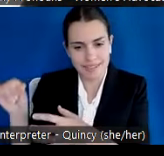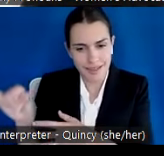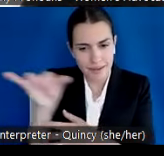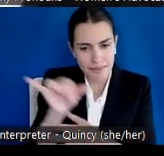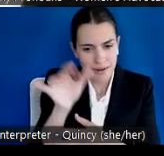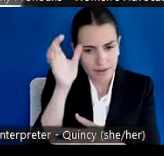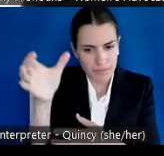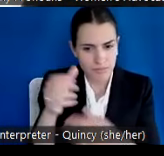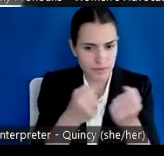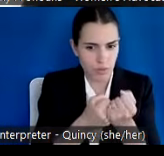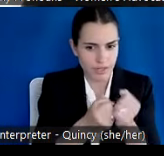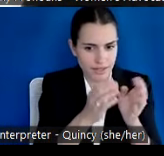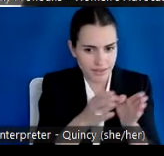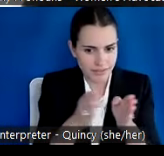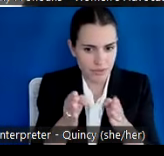victim survivors.